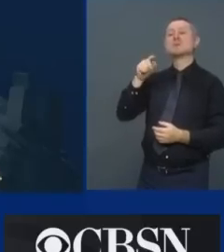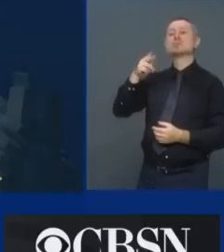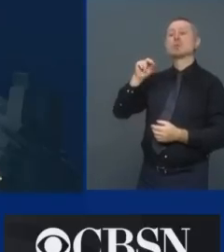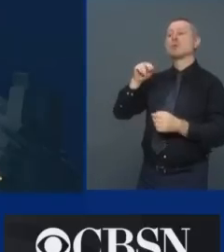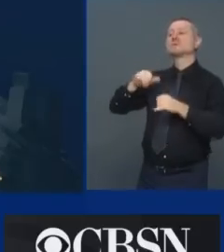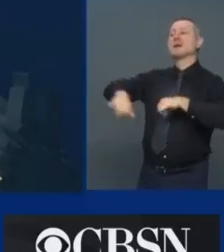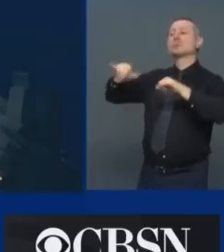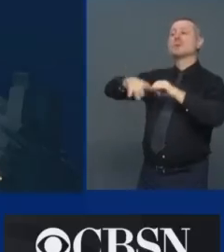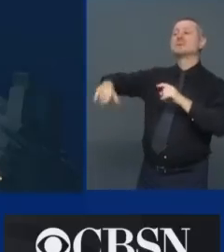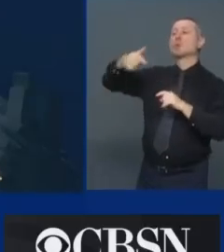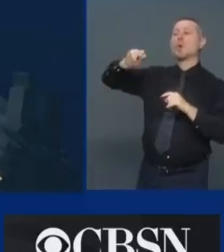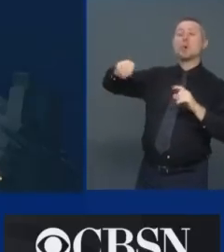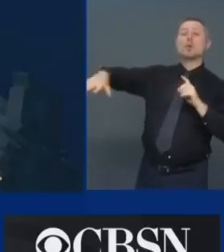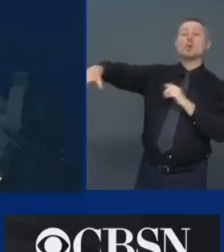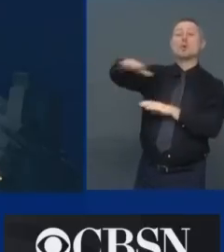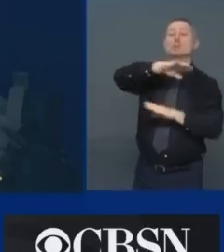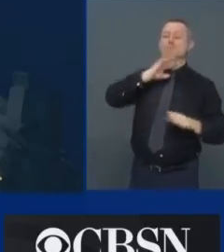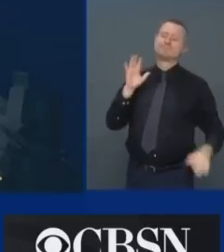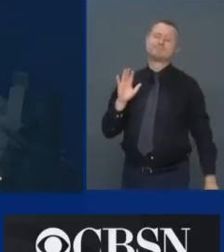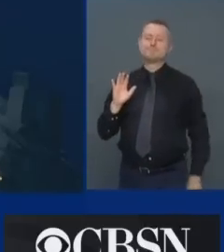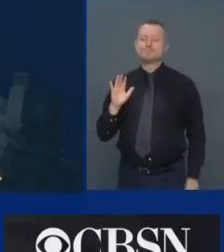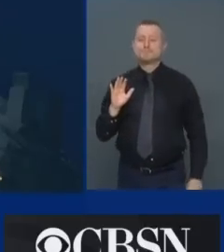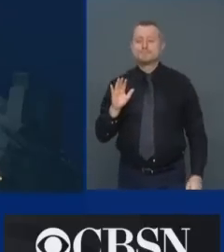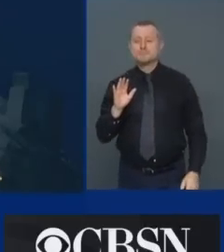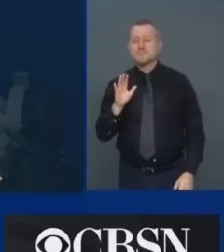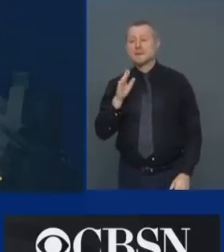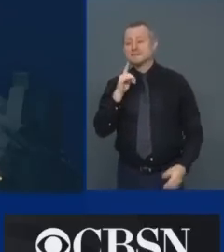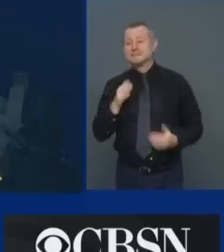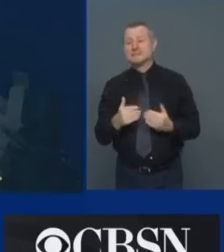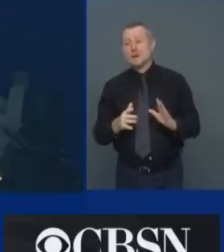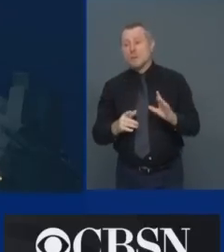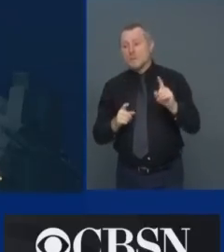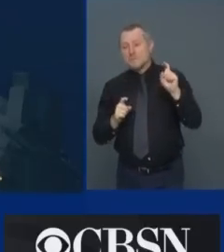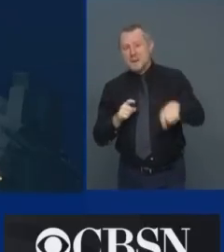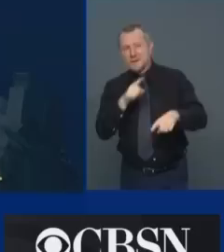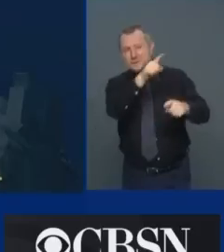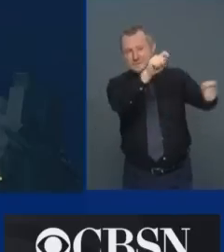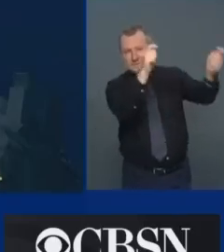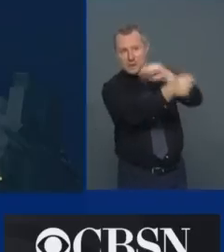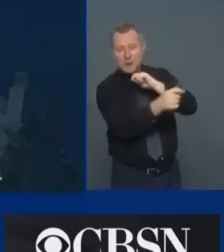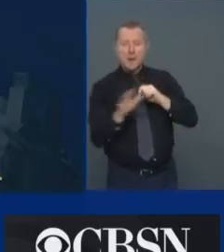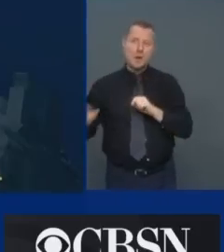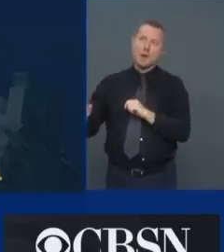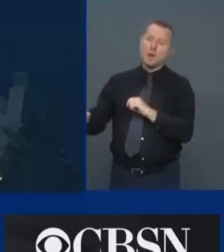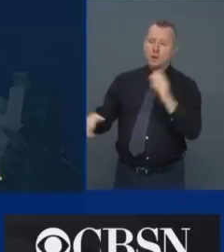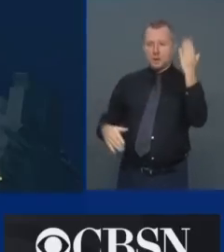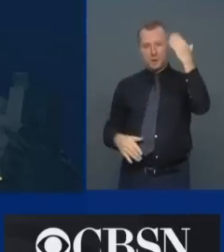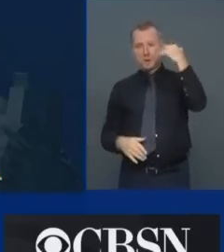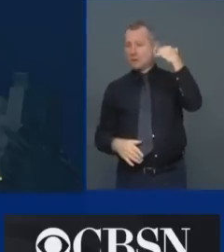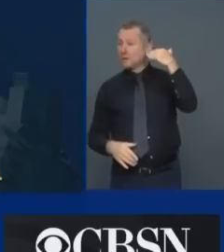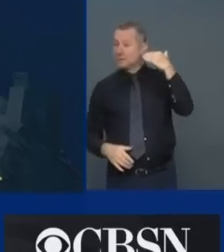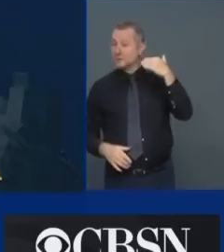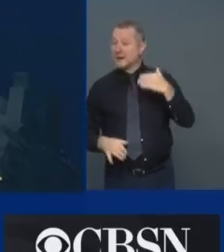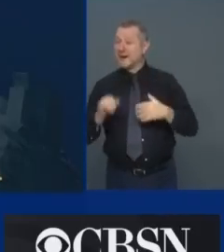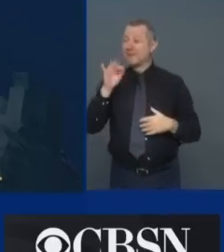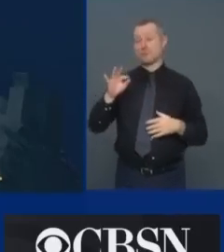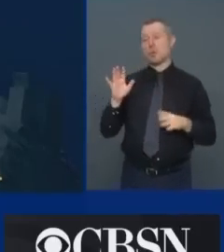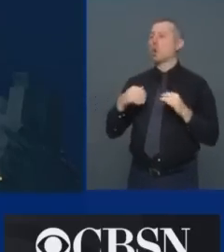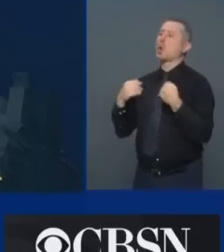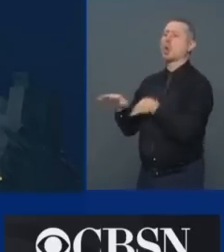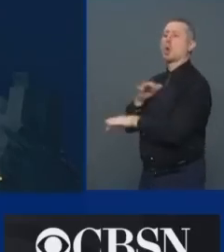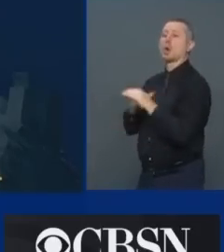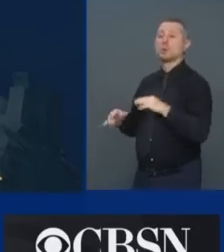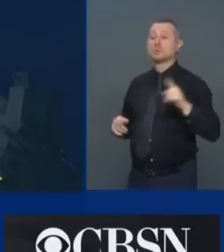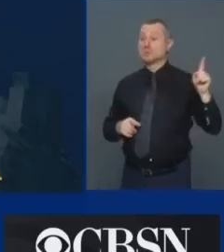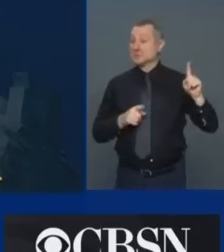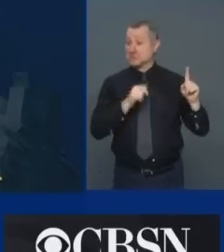to change. That's the point of the demonstration. Otherwise, it's a pointless effort that only makes people more